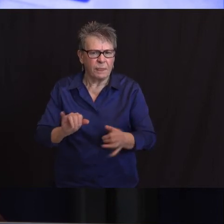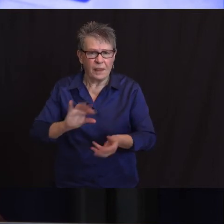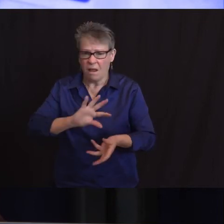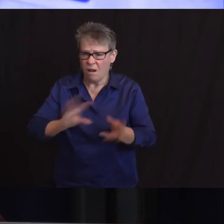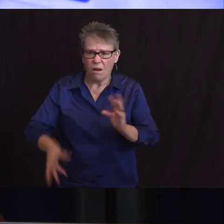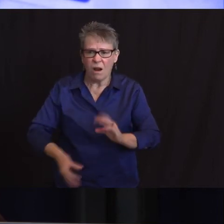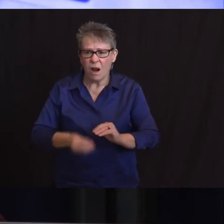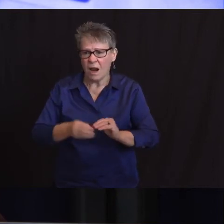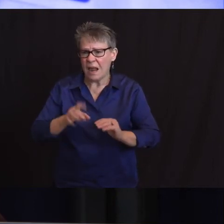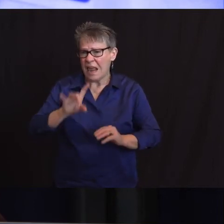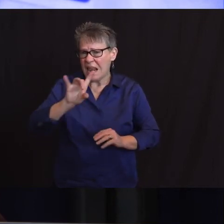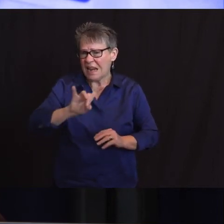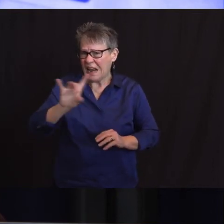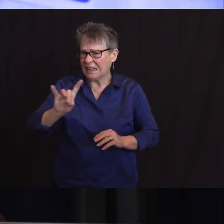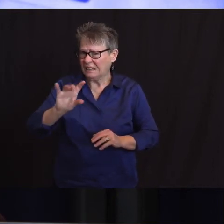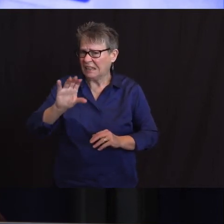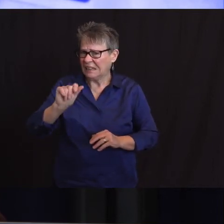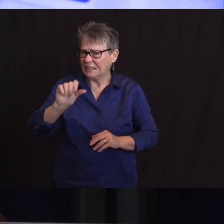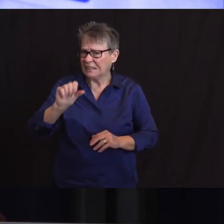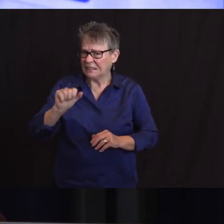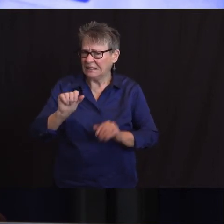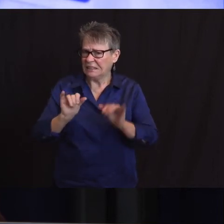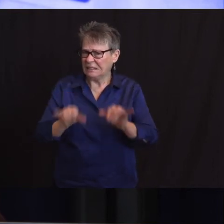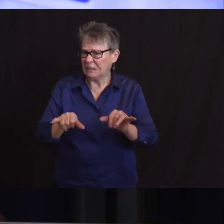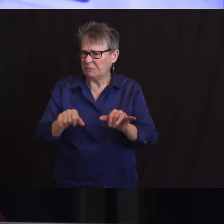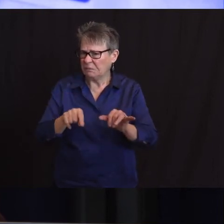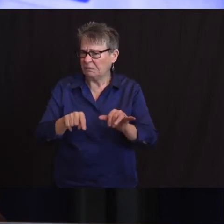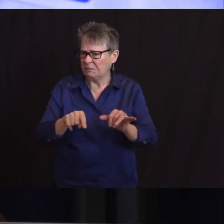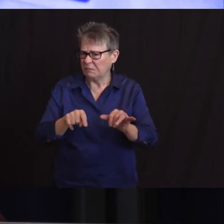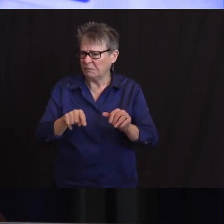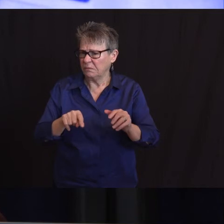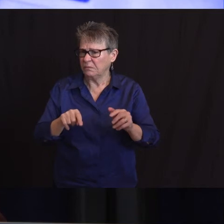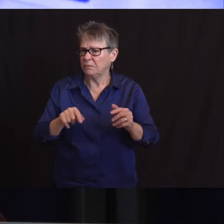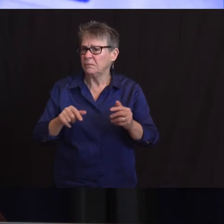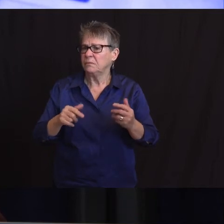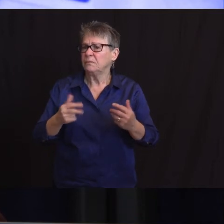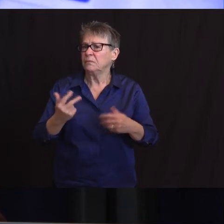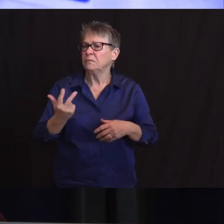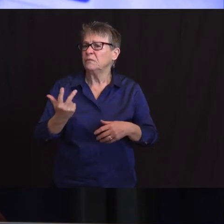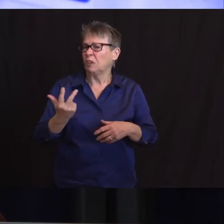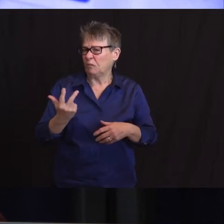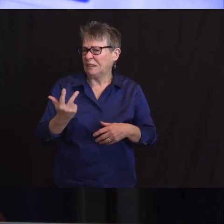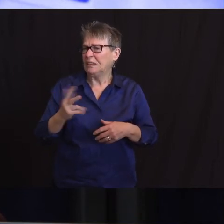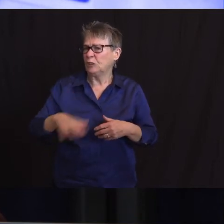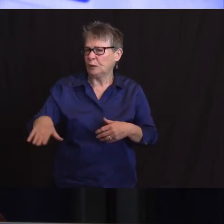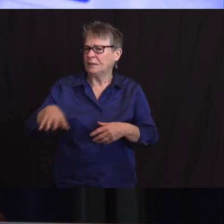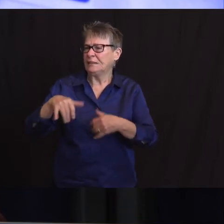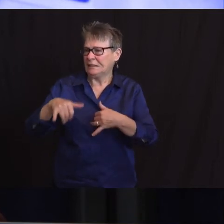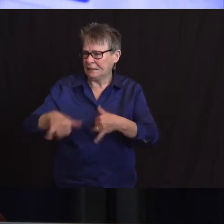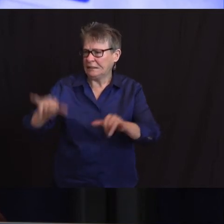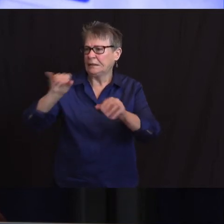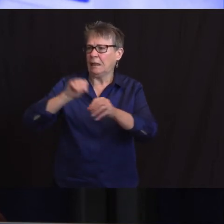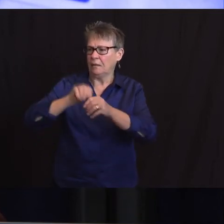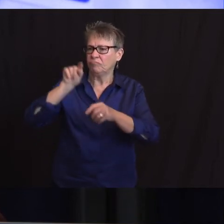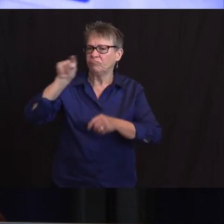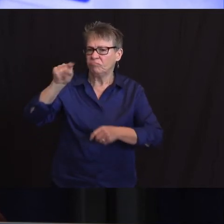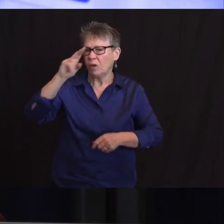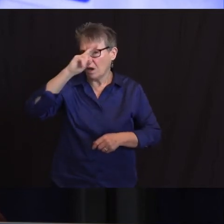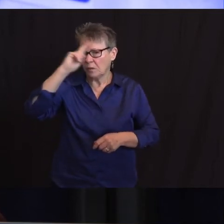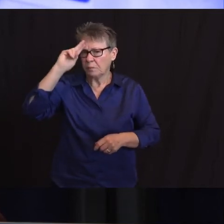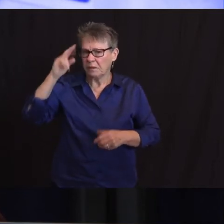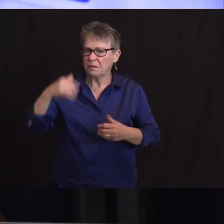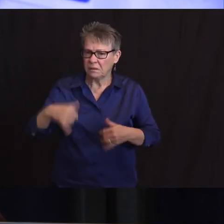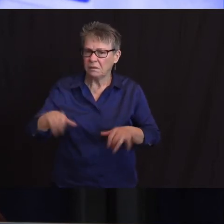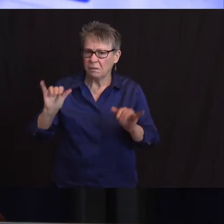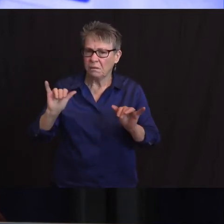cases. 3 of these children are still currently hospitalized. There are a total